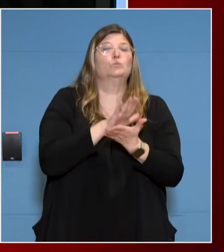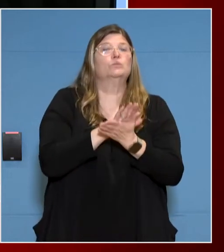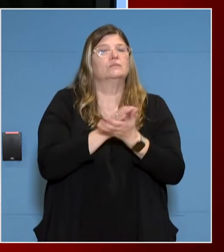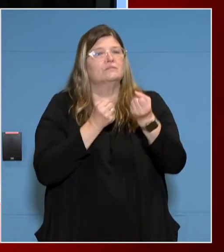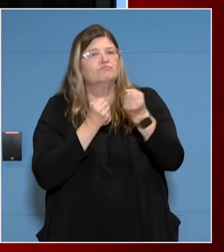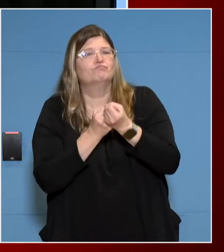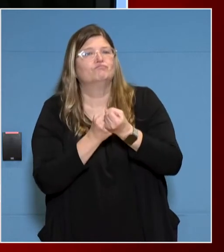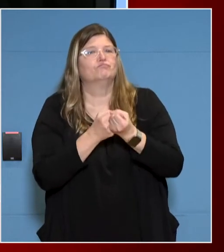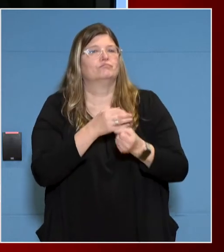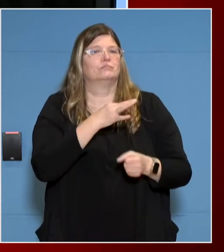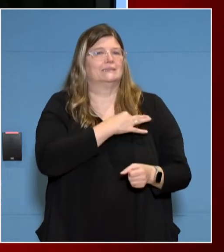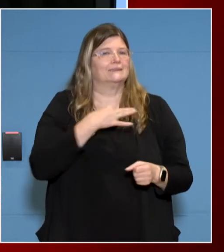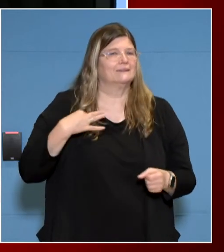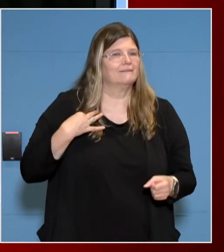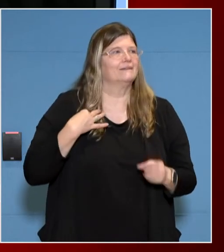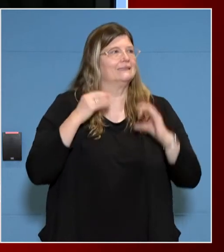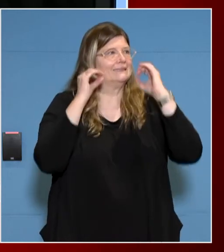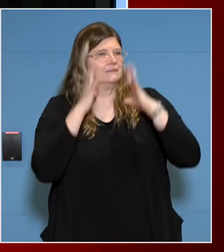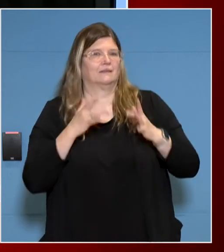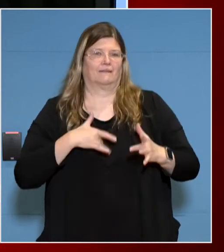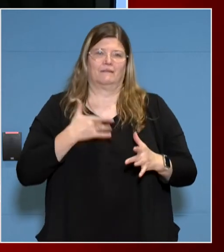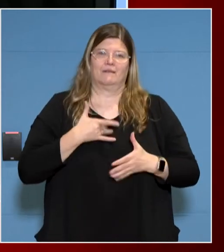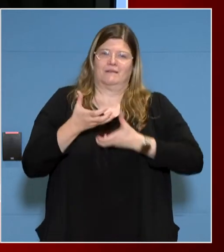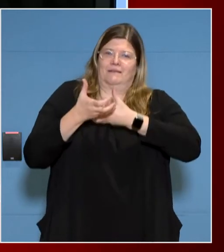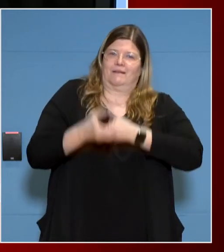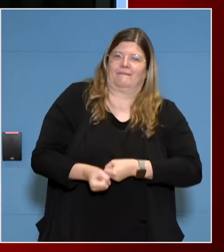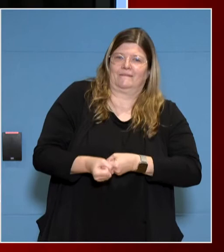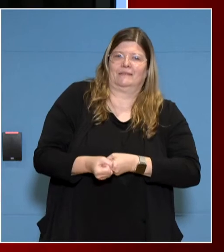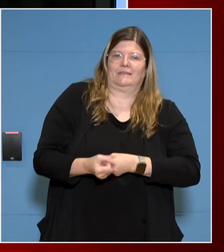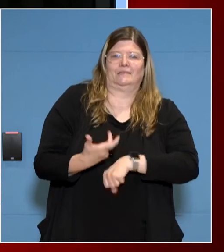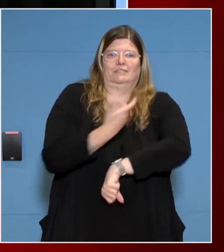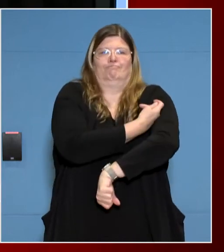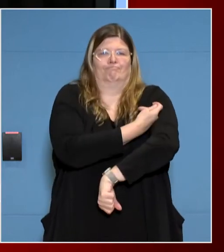will actually be taking the vaccine if offered? I know some other districts have,